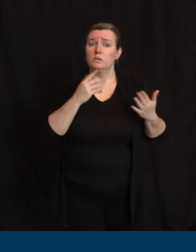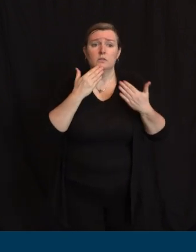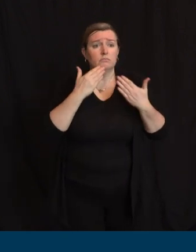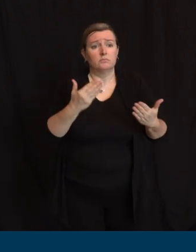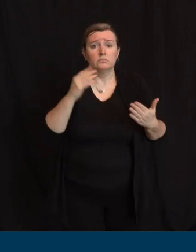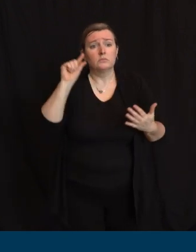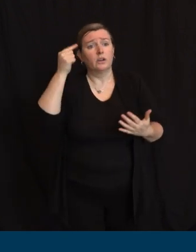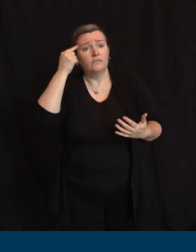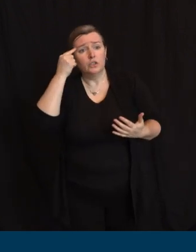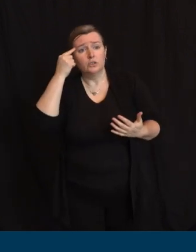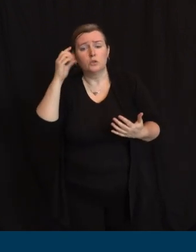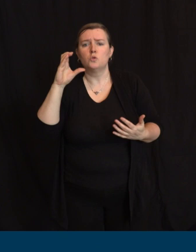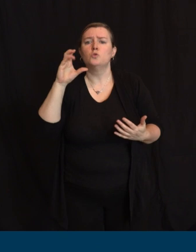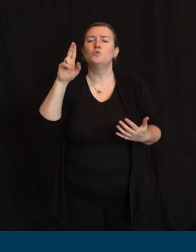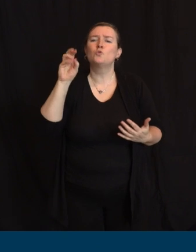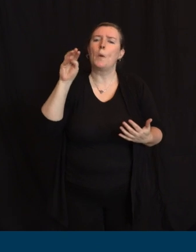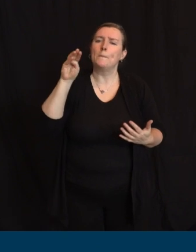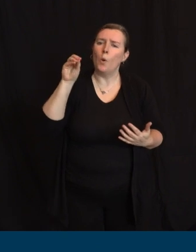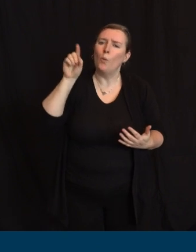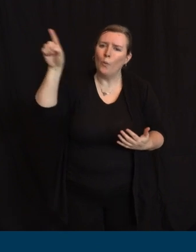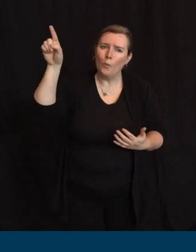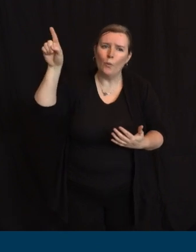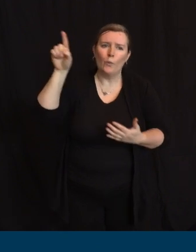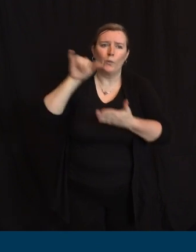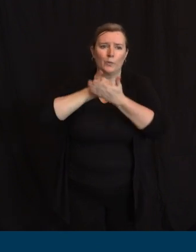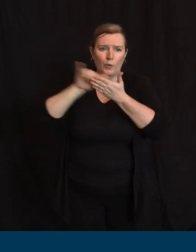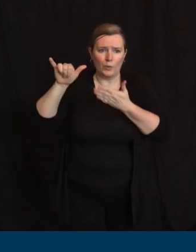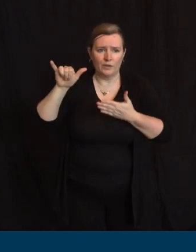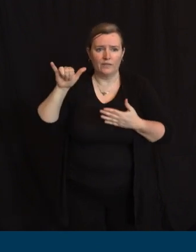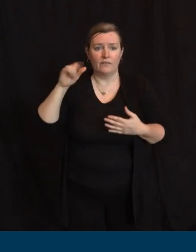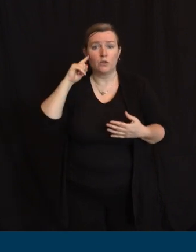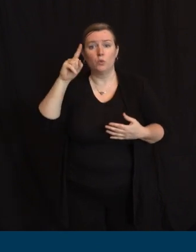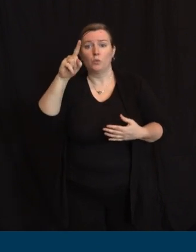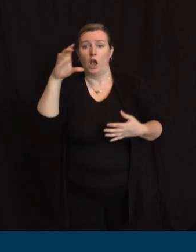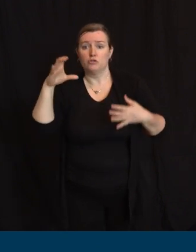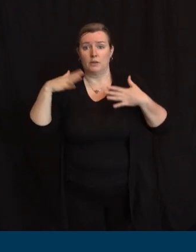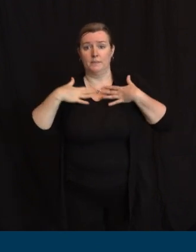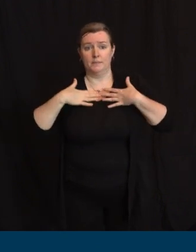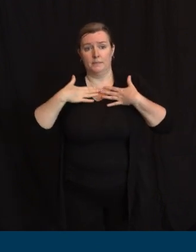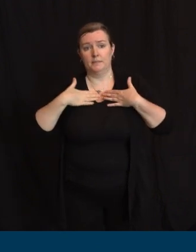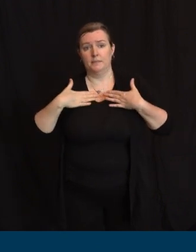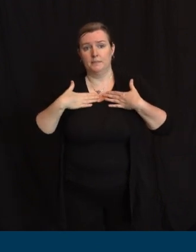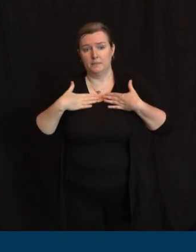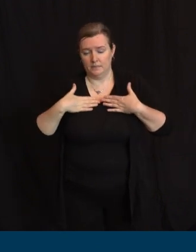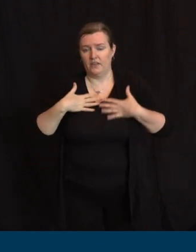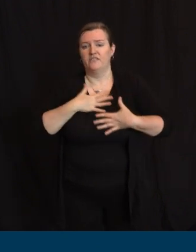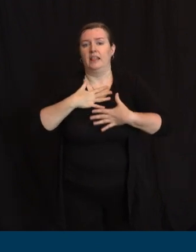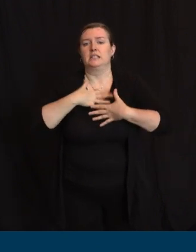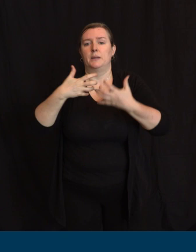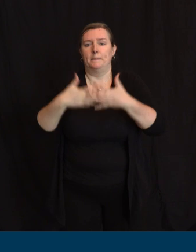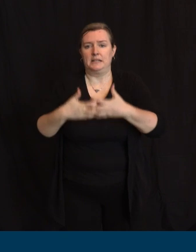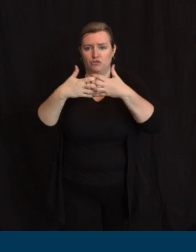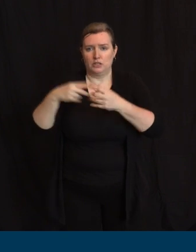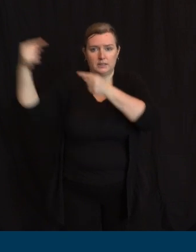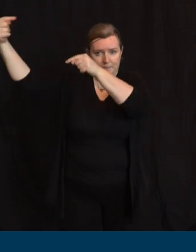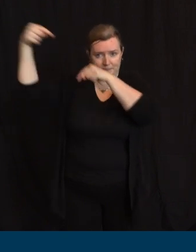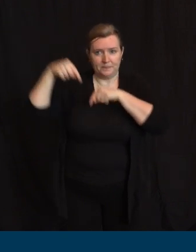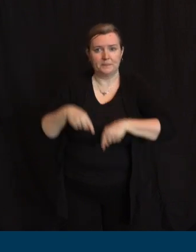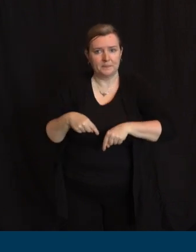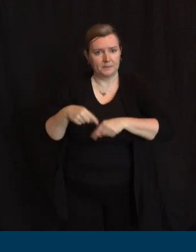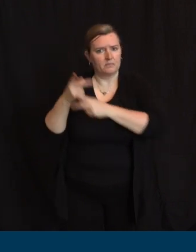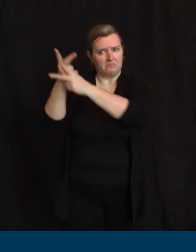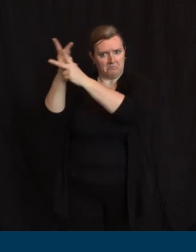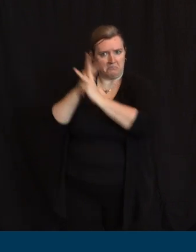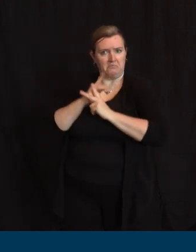Andrew Cuomo for the 100 ventilators that New York is sending to New Jersey to help with our efforts. New